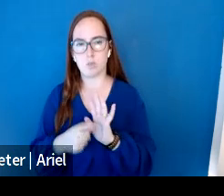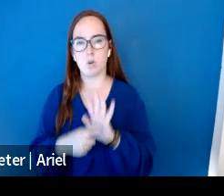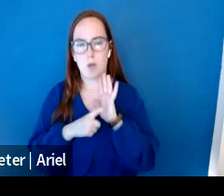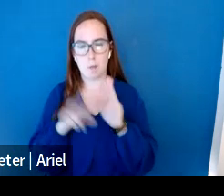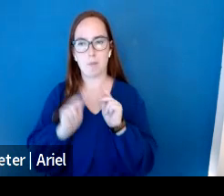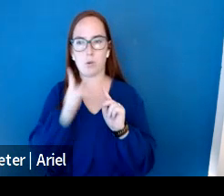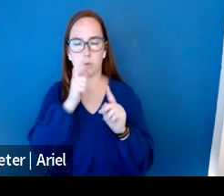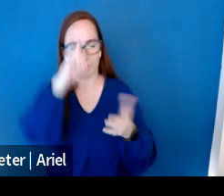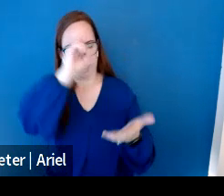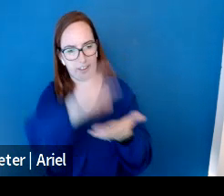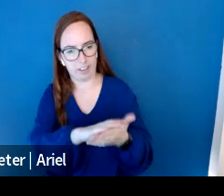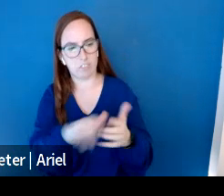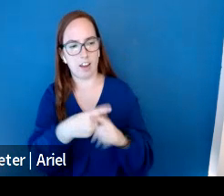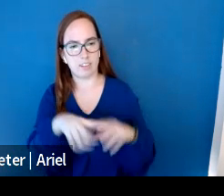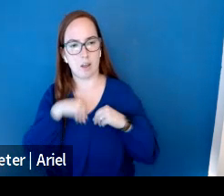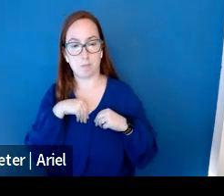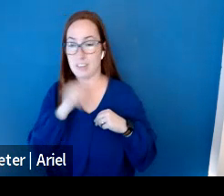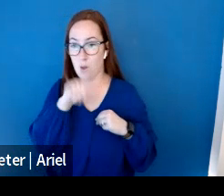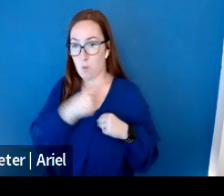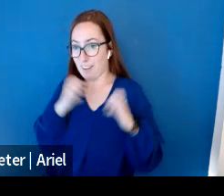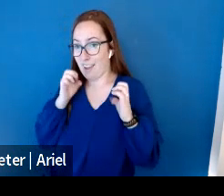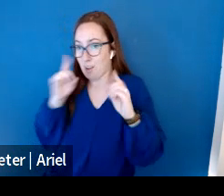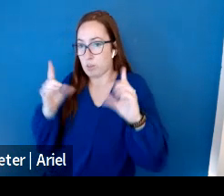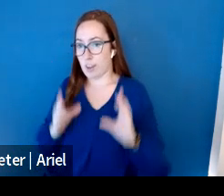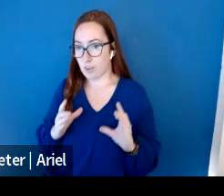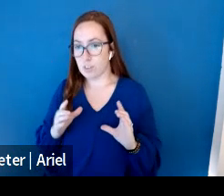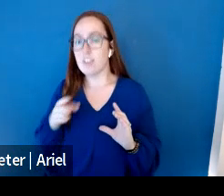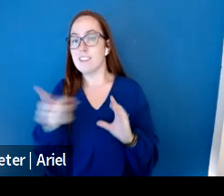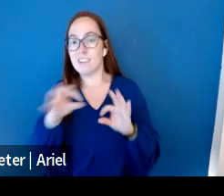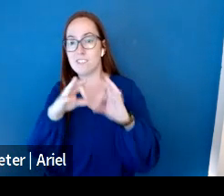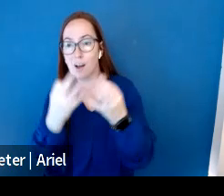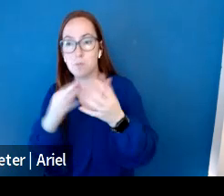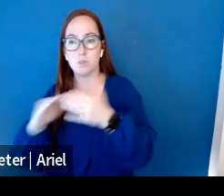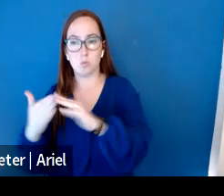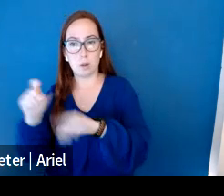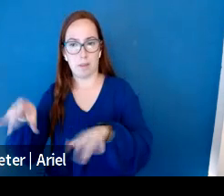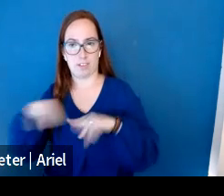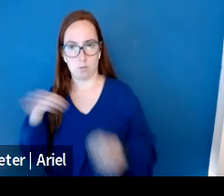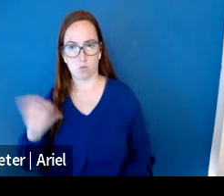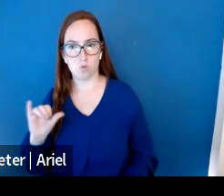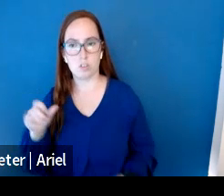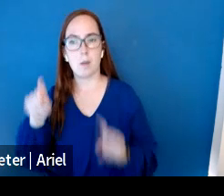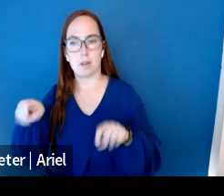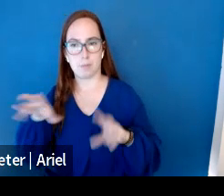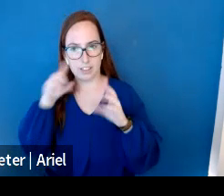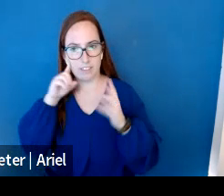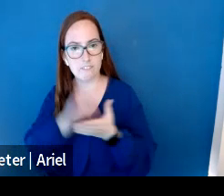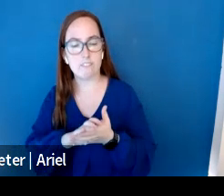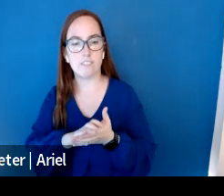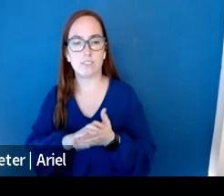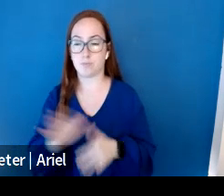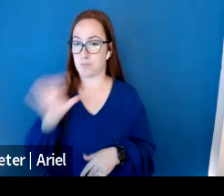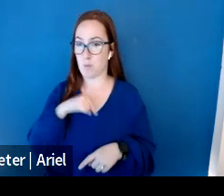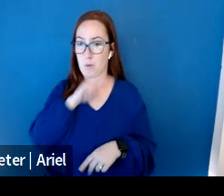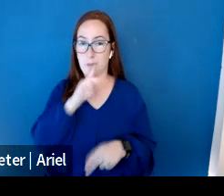the educators, but also from the families and the community. As we previously indicated, we need to include